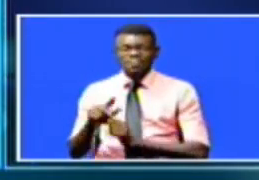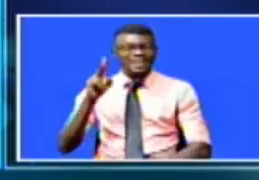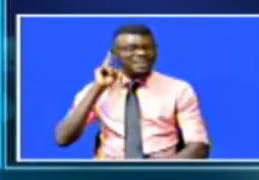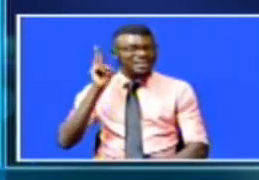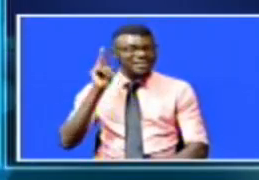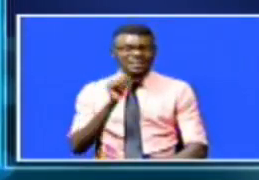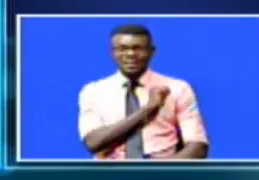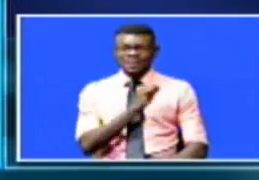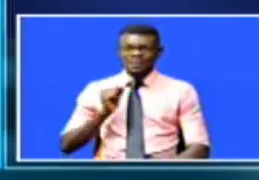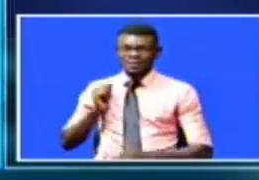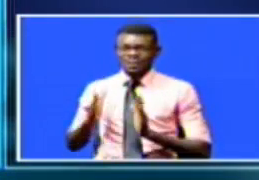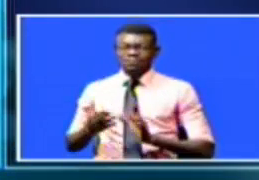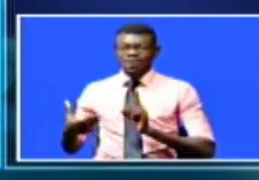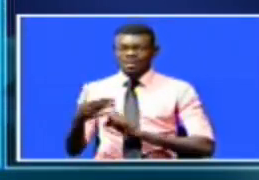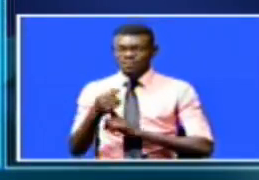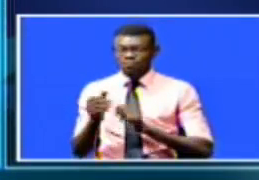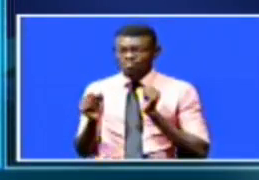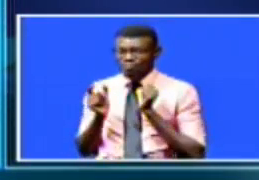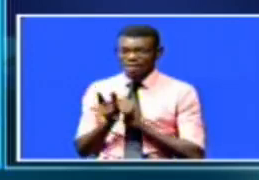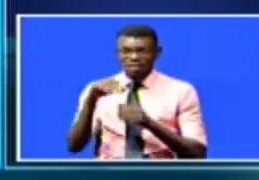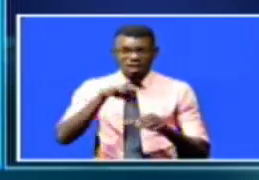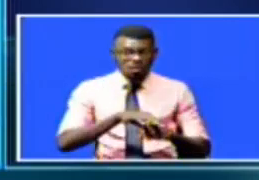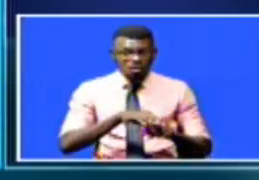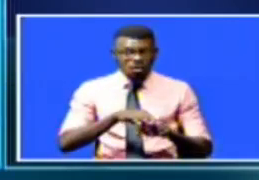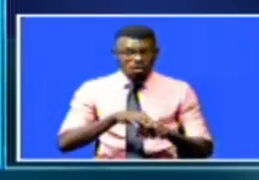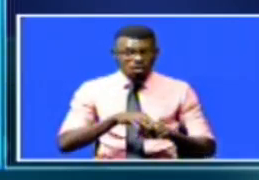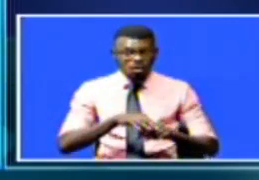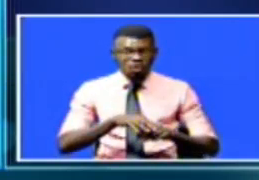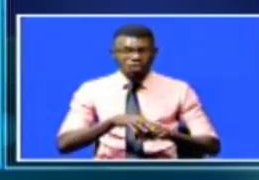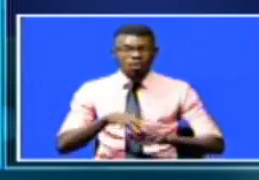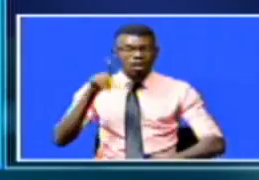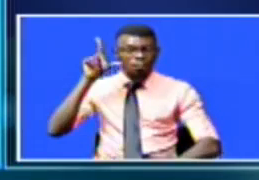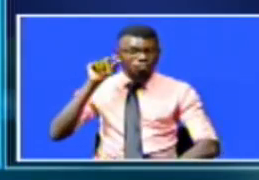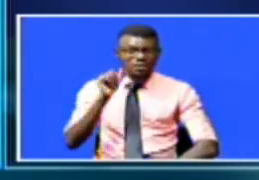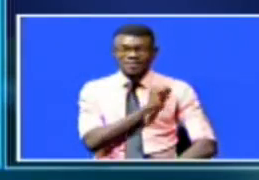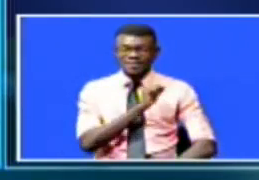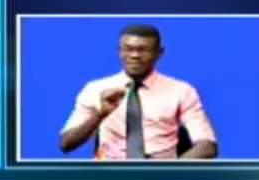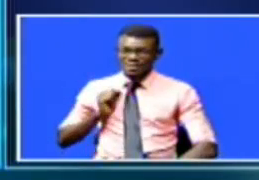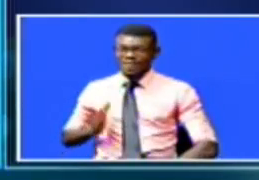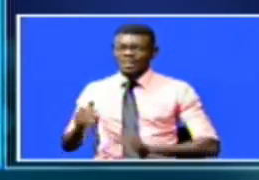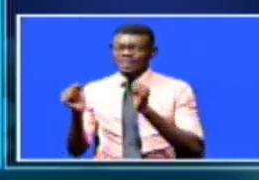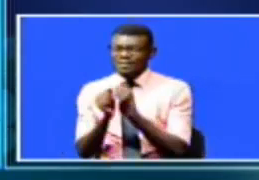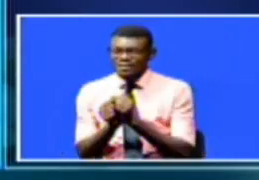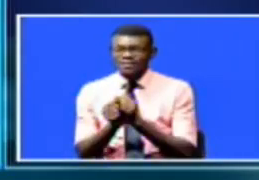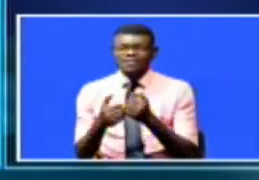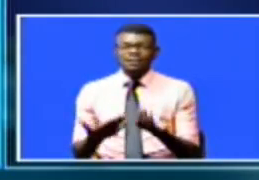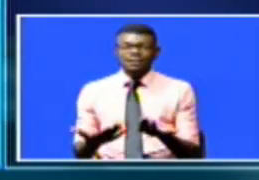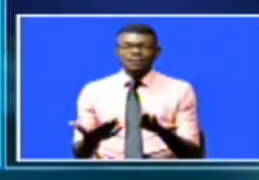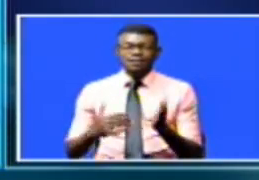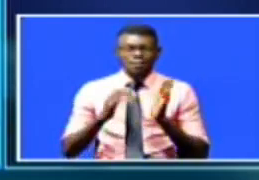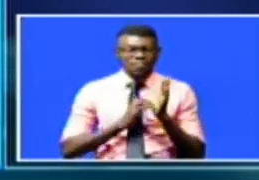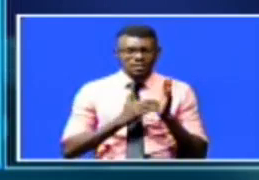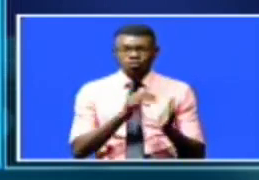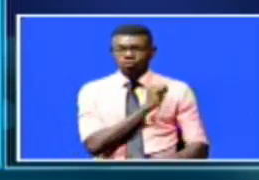Kisii, Sam Wangari, got 11 votes. And then Mohamed Faki of Mombasa, 10, as well as Boniface Kabaka of Machakos, 10.